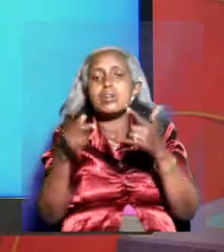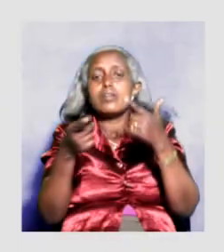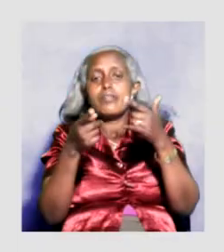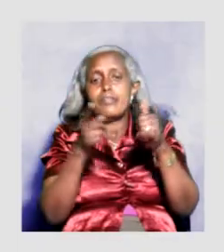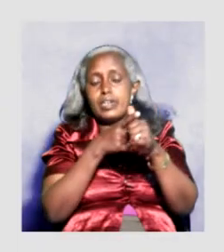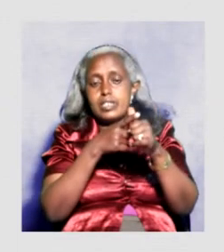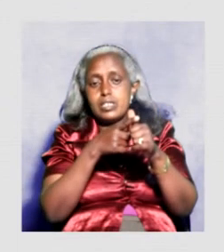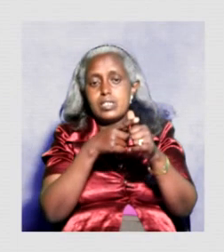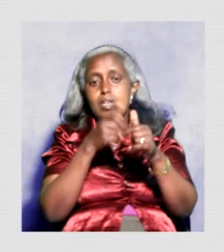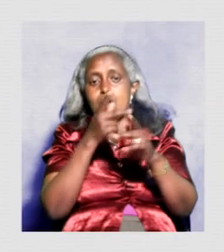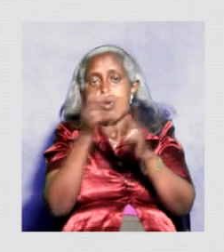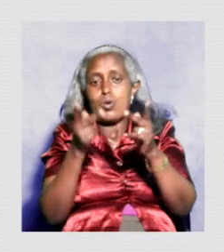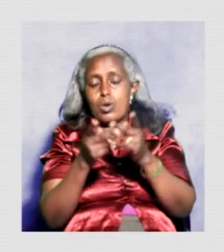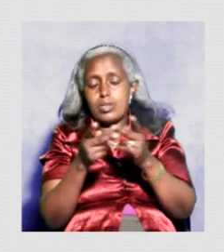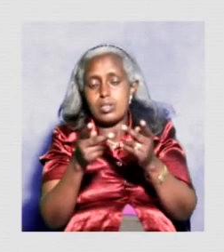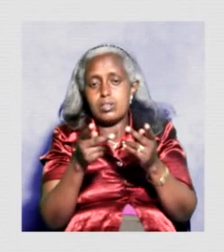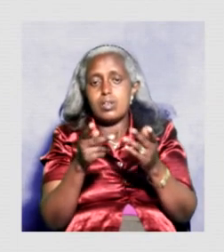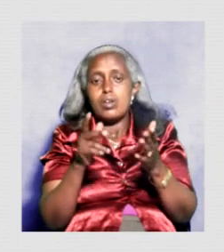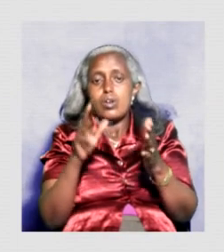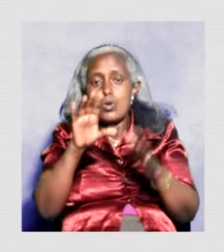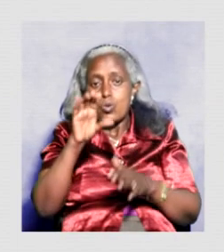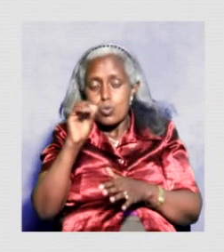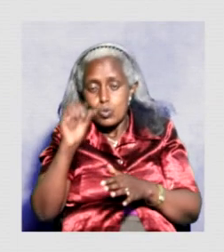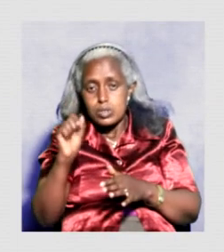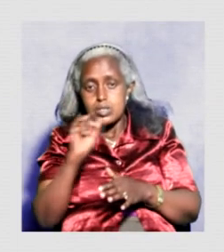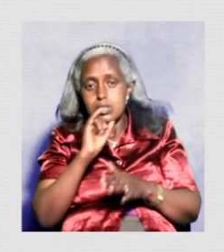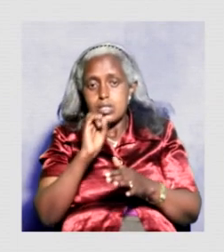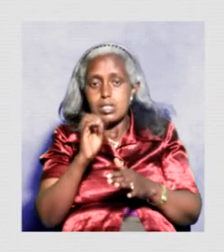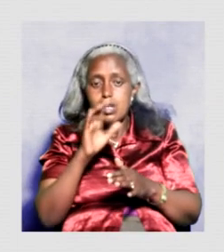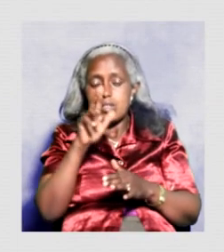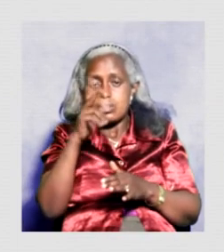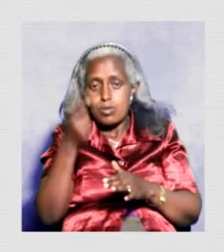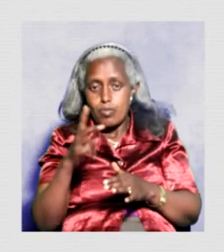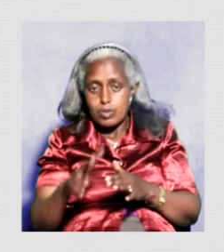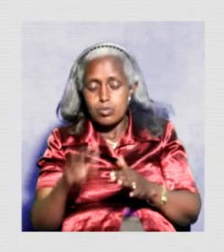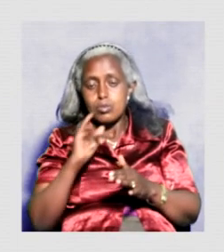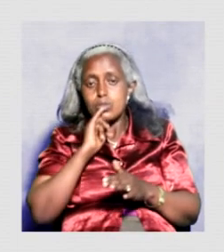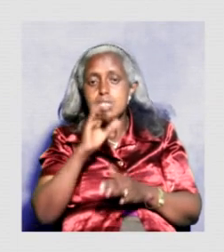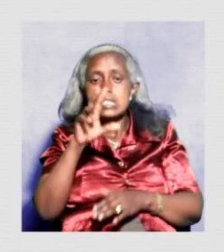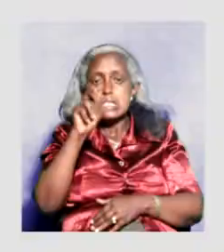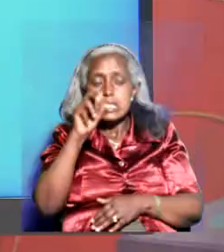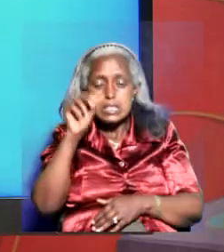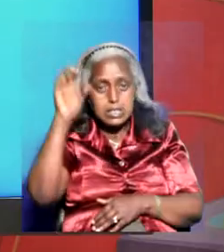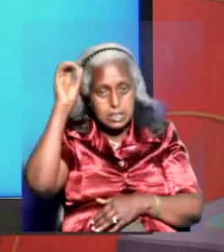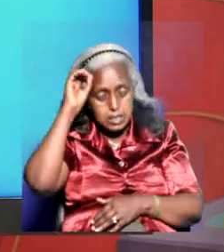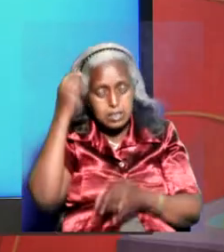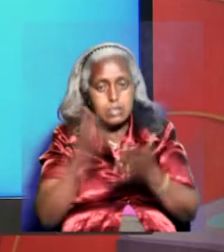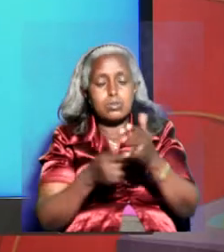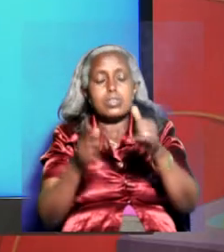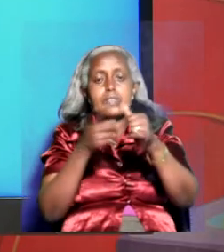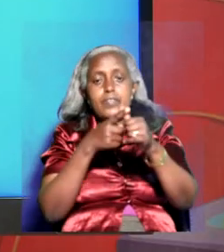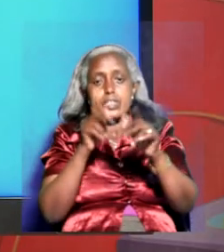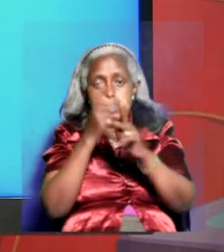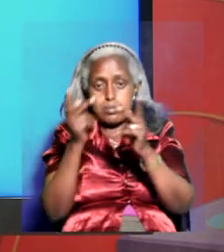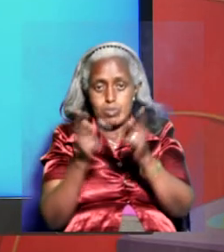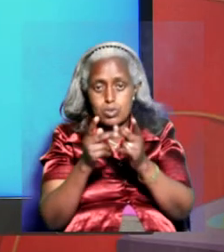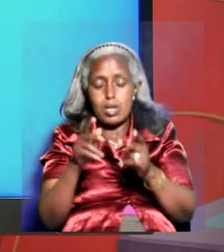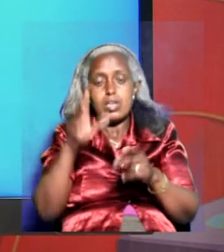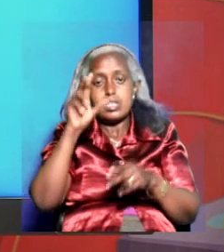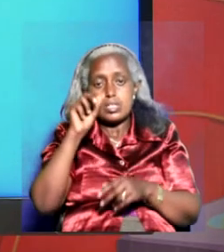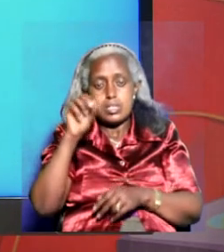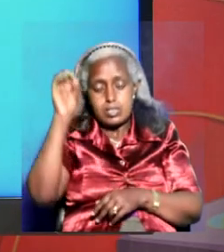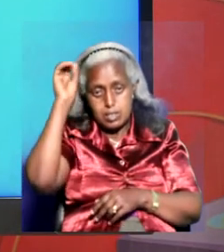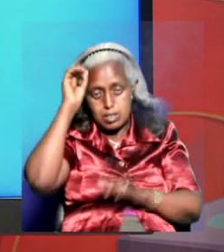Therefore, cos theta is root 3 over 2 at 30 degrees. Therefore, it's a first quadrant angle, it's 30 degree, gives